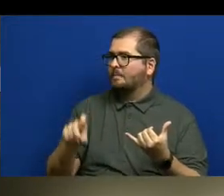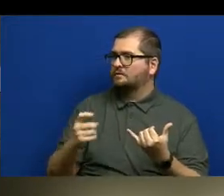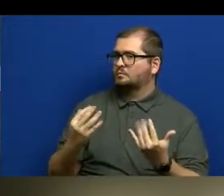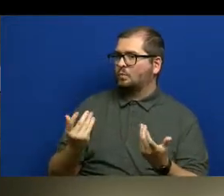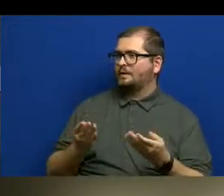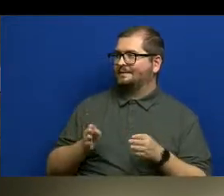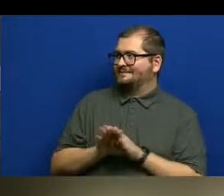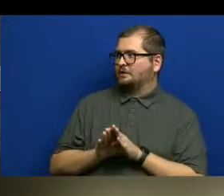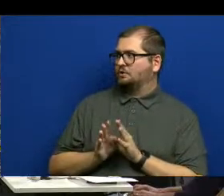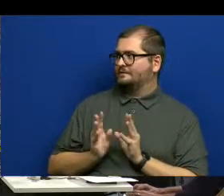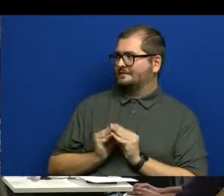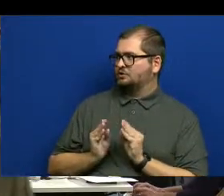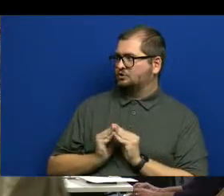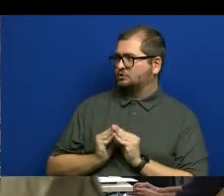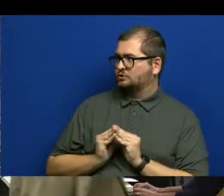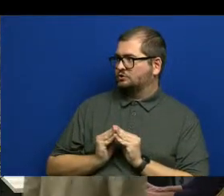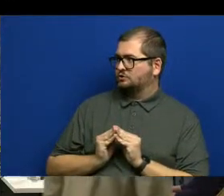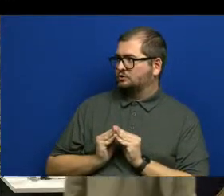session?